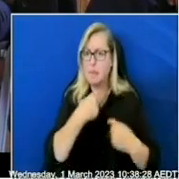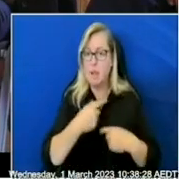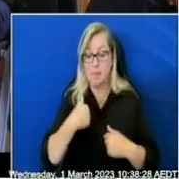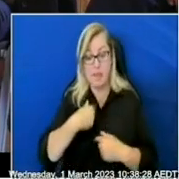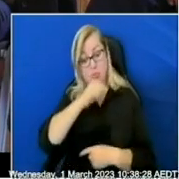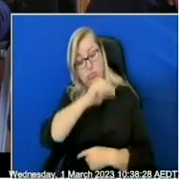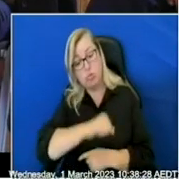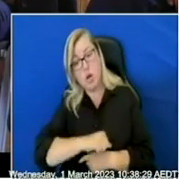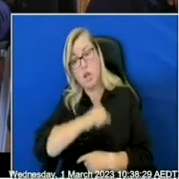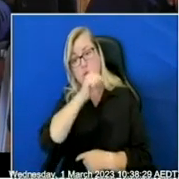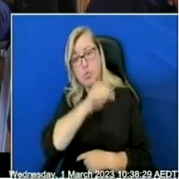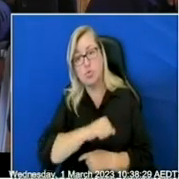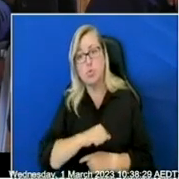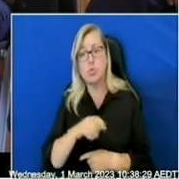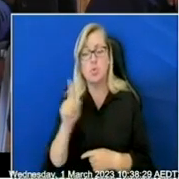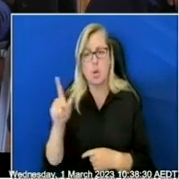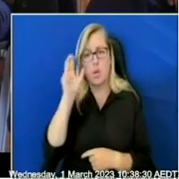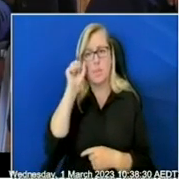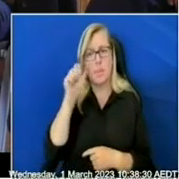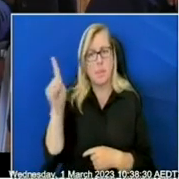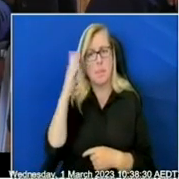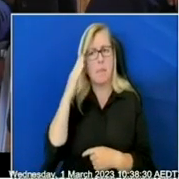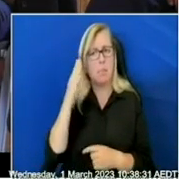quiet. And she said,